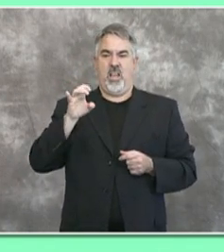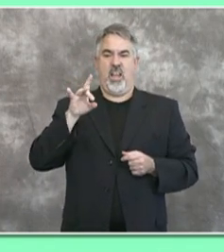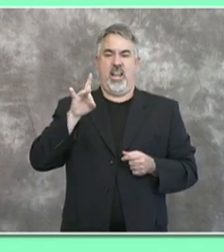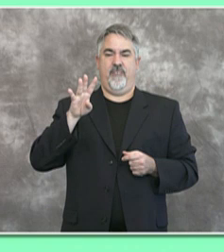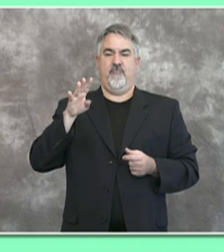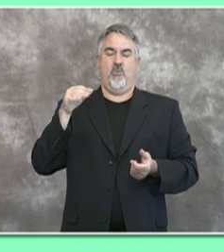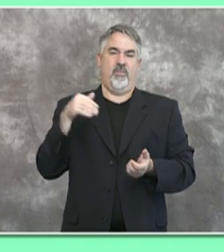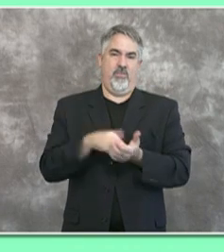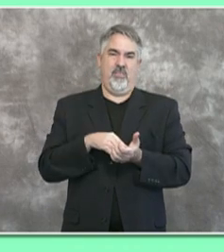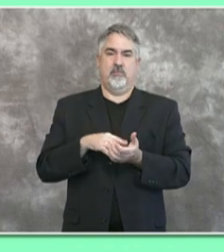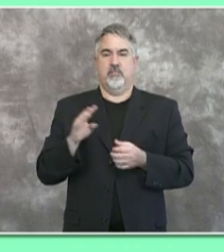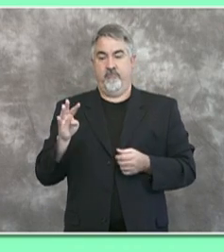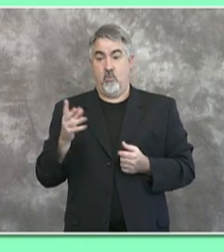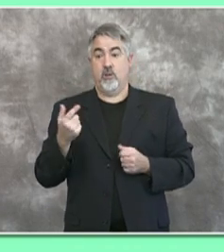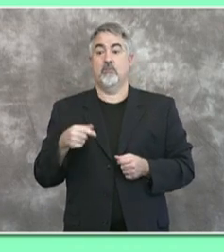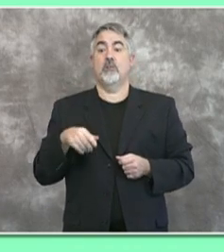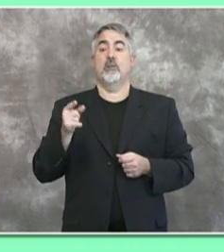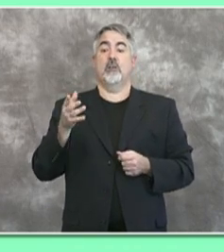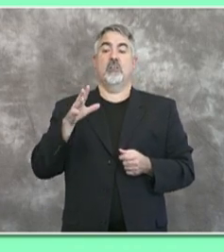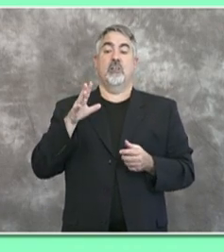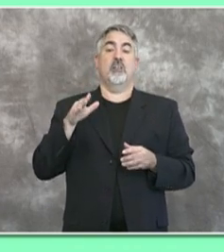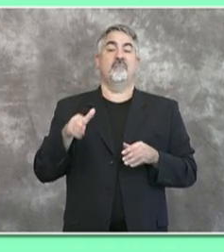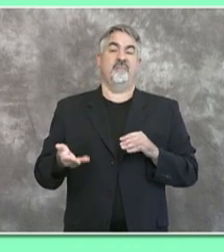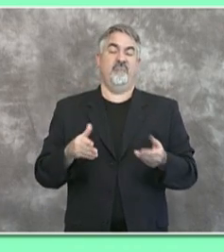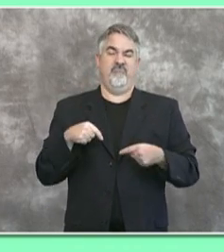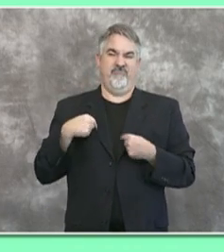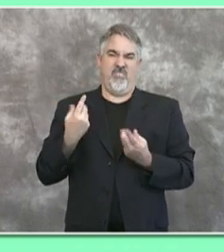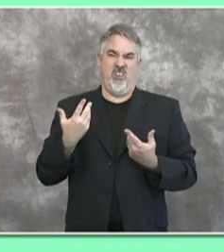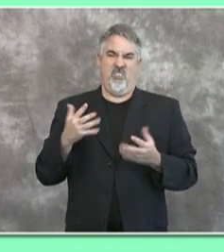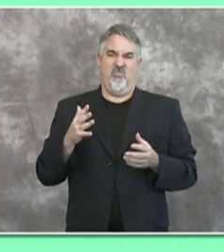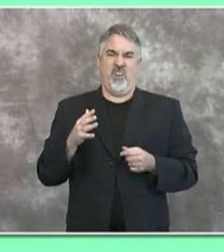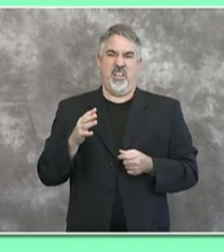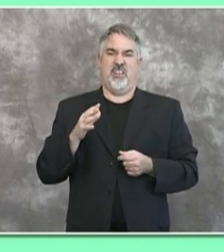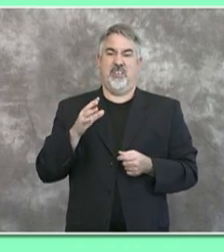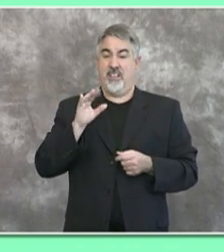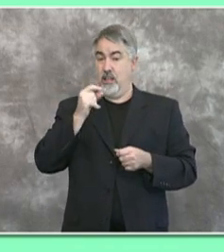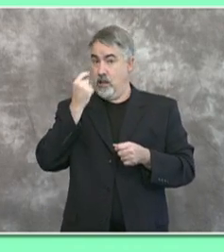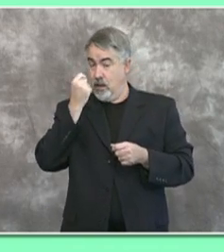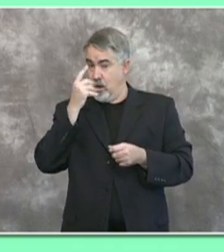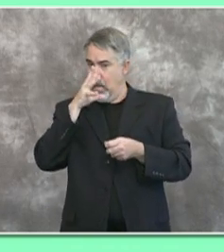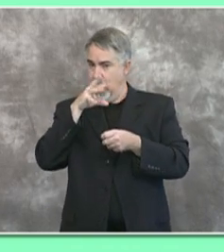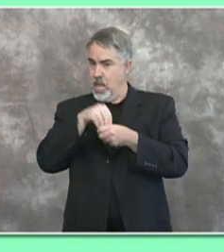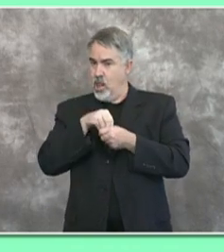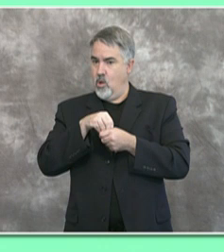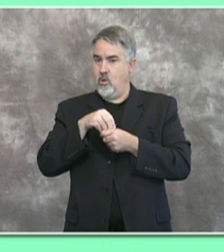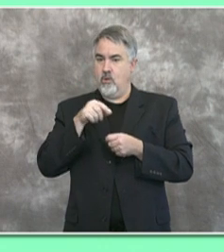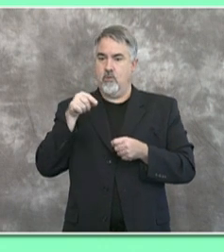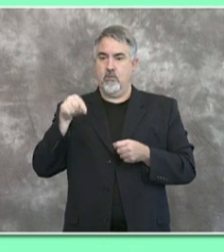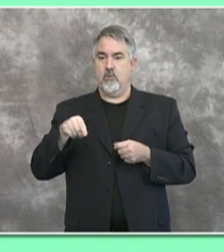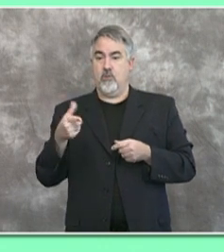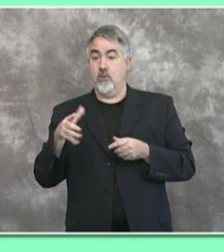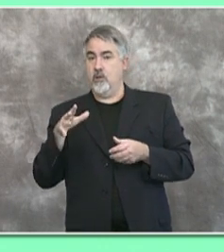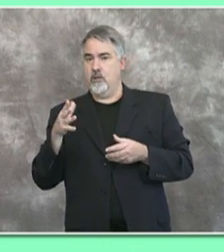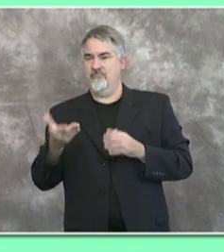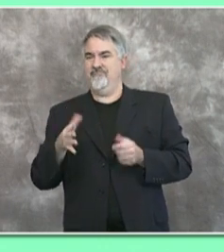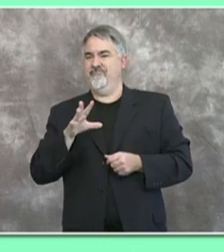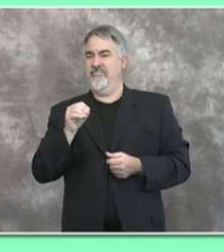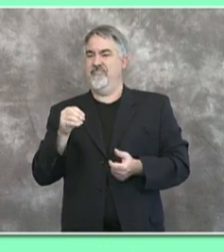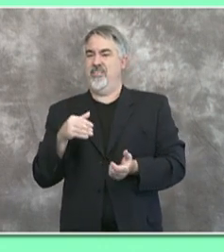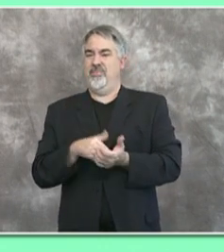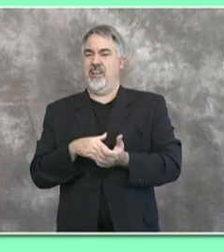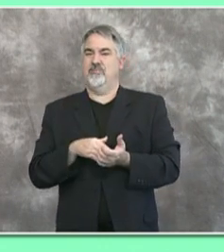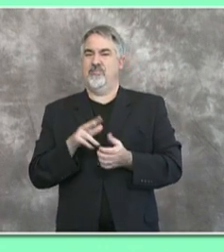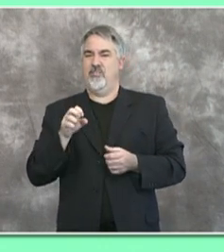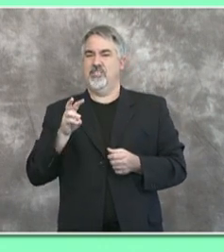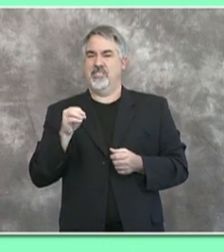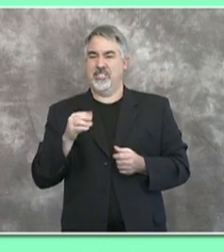positive cases have been reported, and this includes over 50,000 deaths. Statewide,